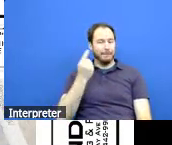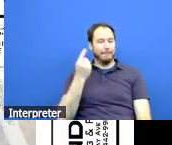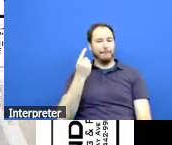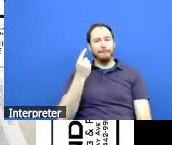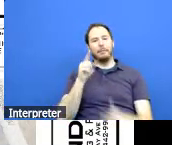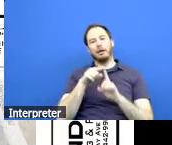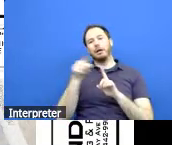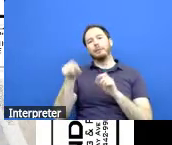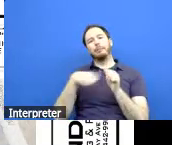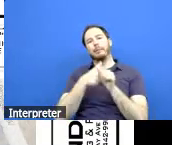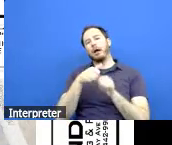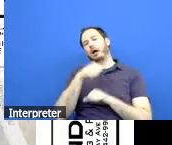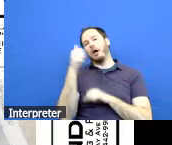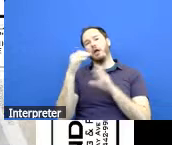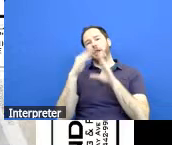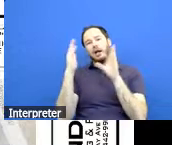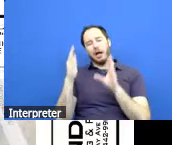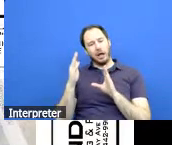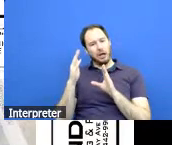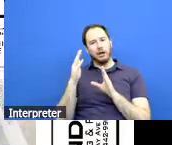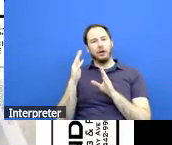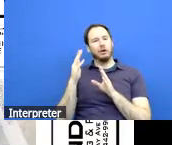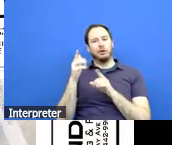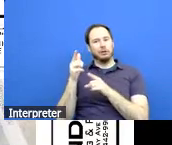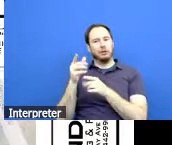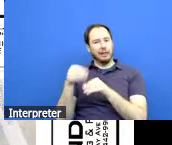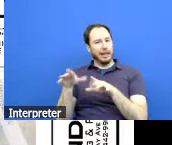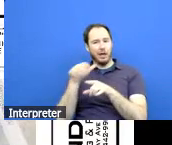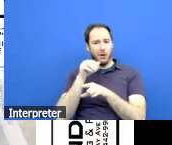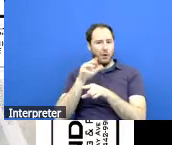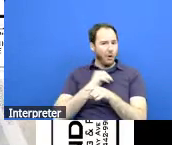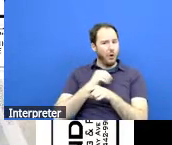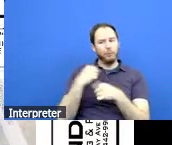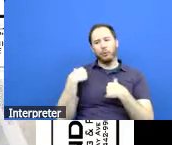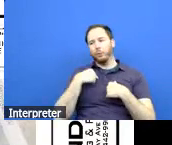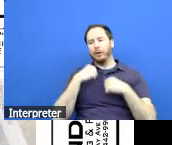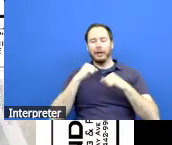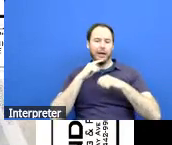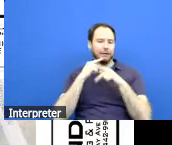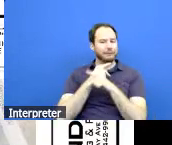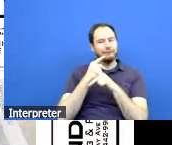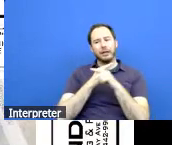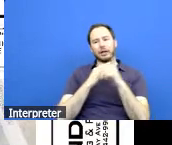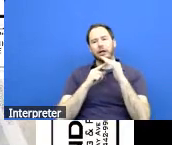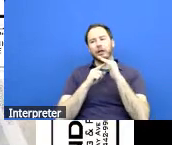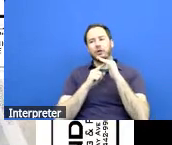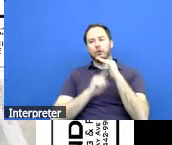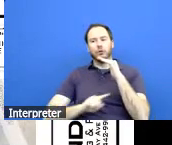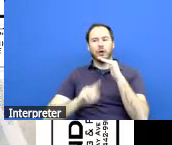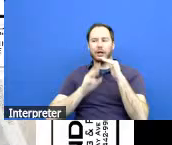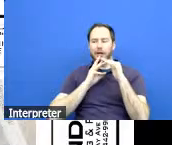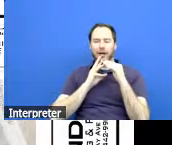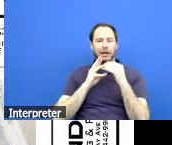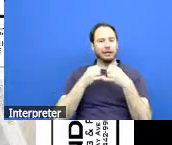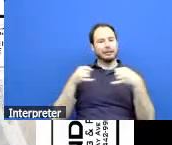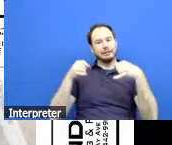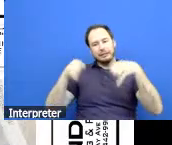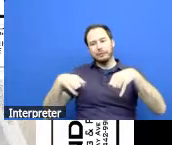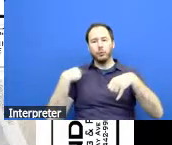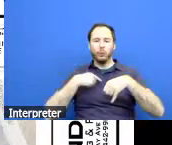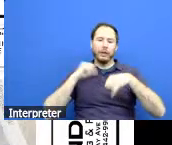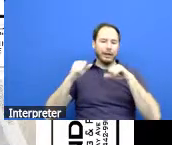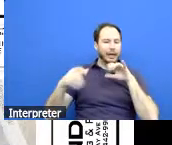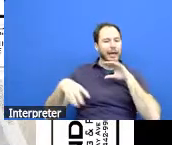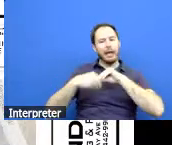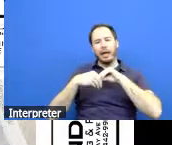behind the other houses that's on land that they don't own, but we have a drainage easement, and it makes sense for us to tie stuff in